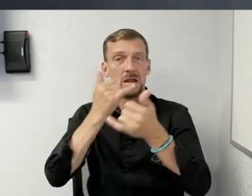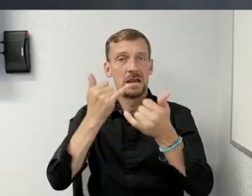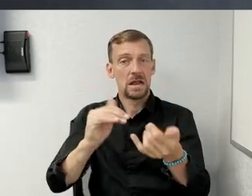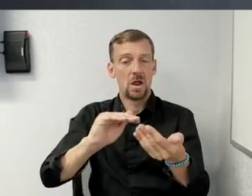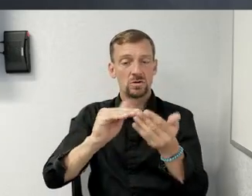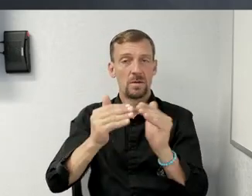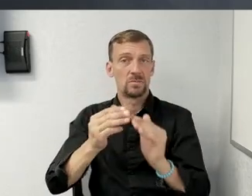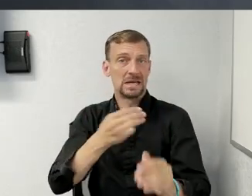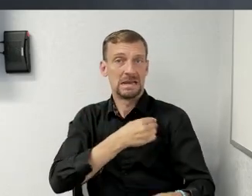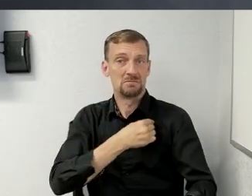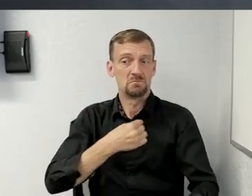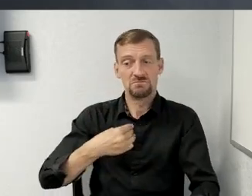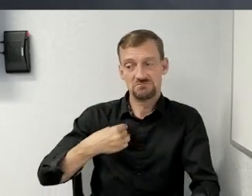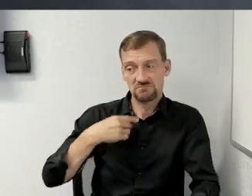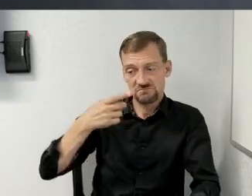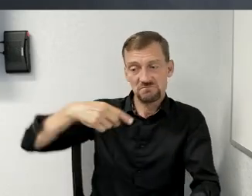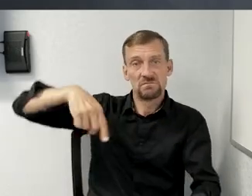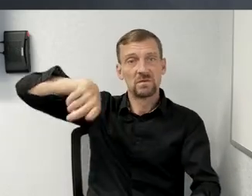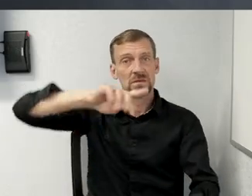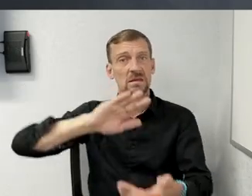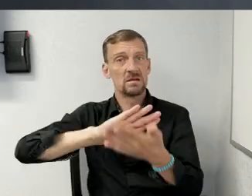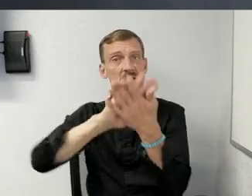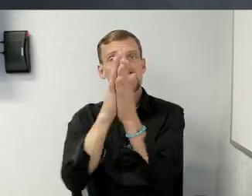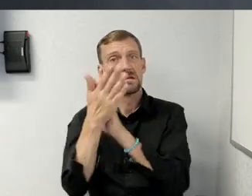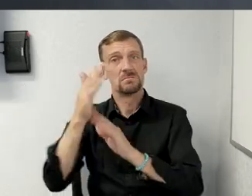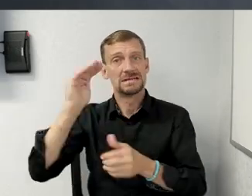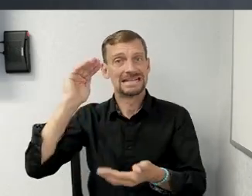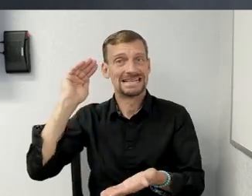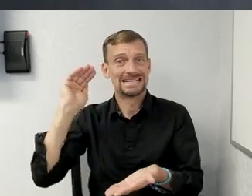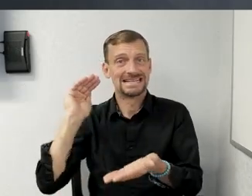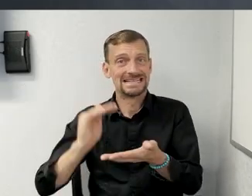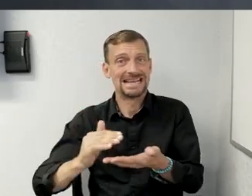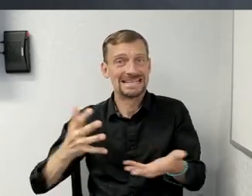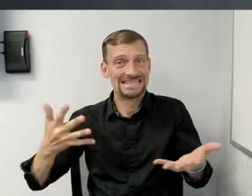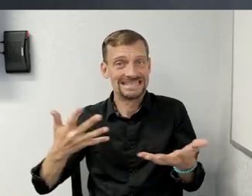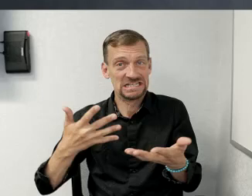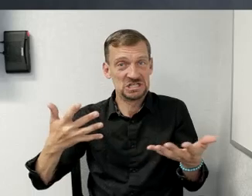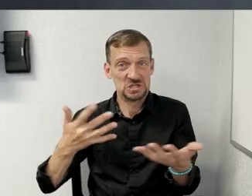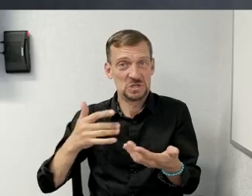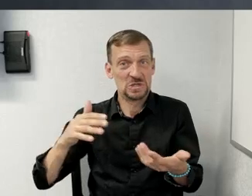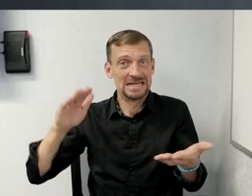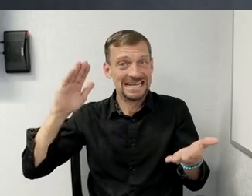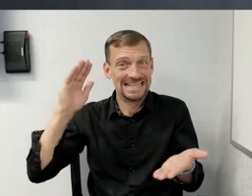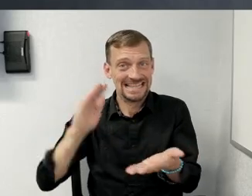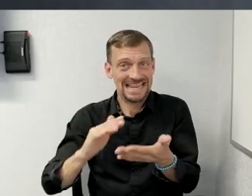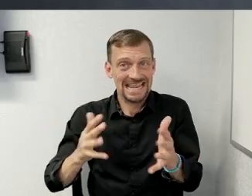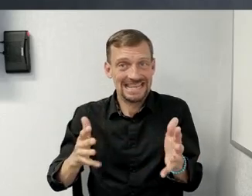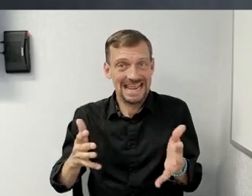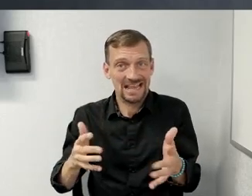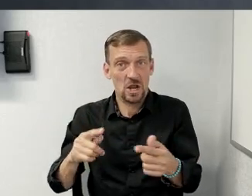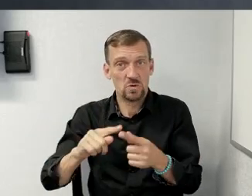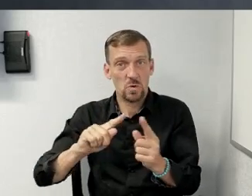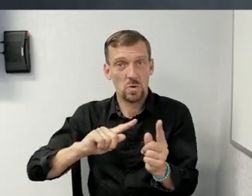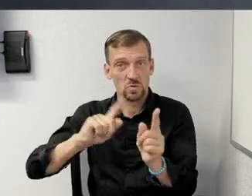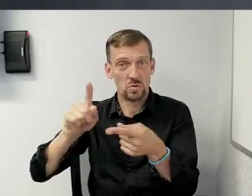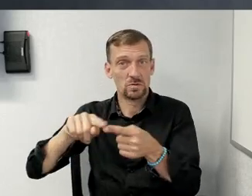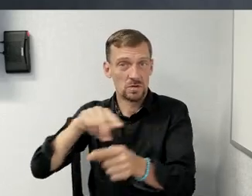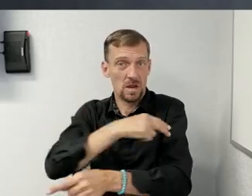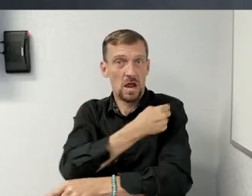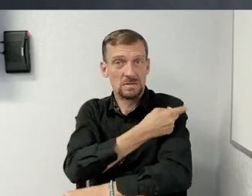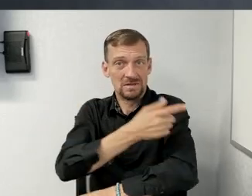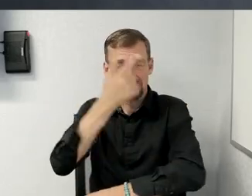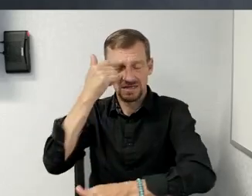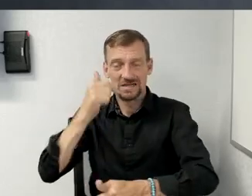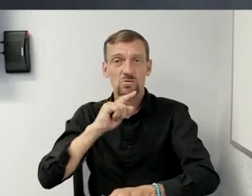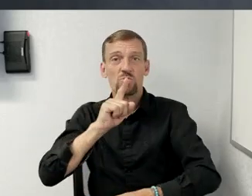becoming maybe more or less anxious, less scared to the hospital, which has always been, it's been a huge concern